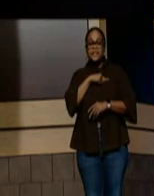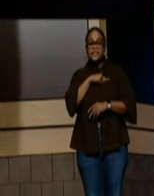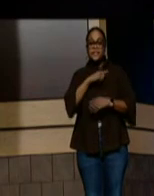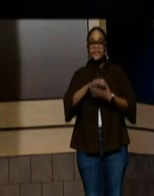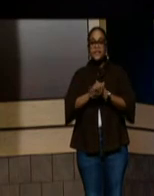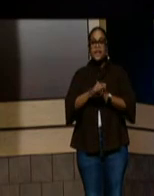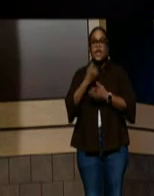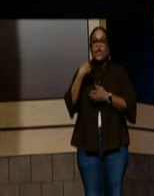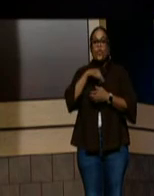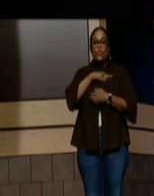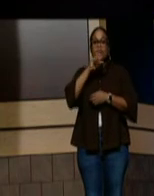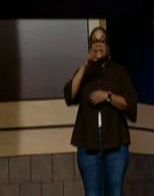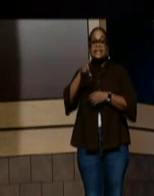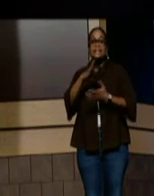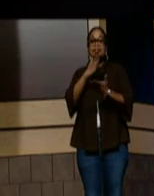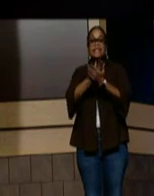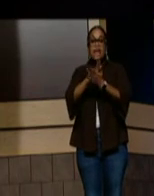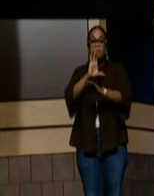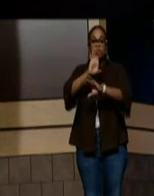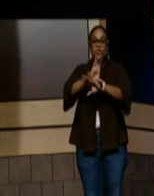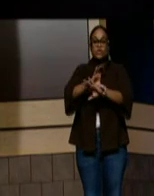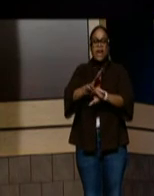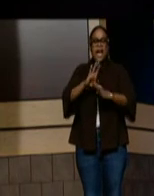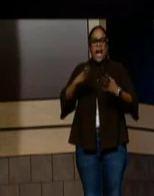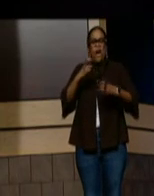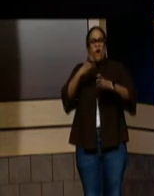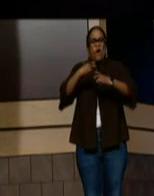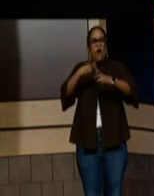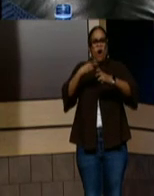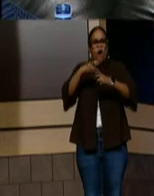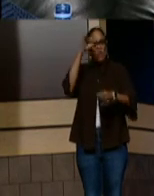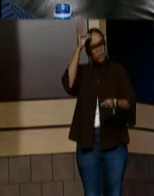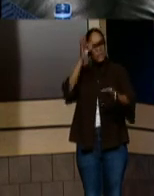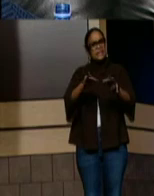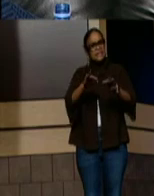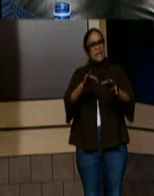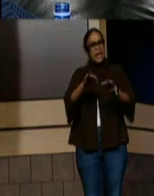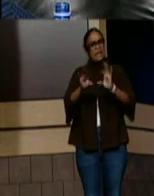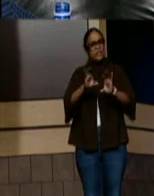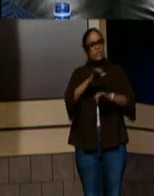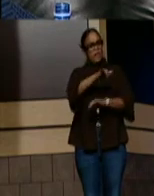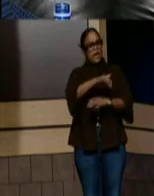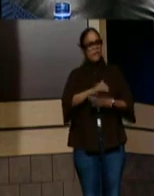just doing what they had. How difficult was that decision, Doc? Well,